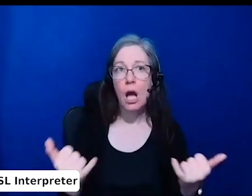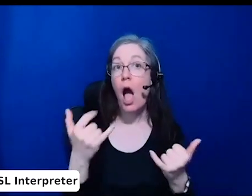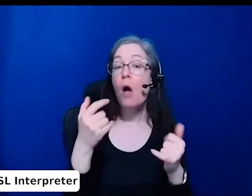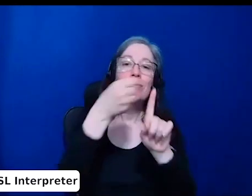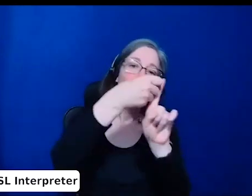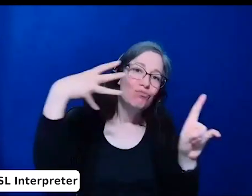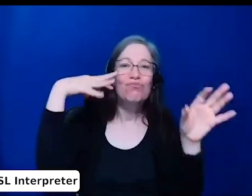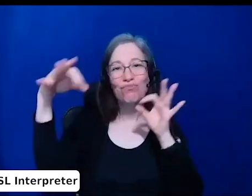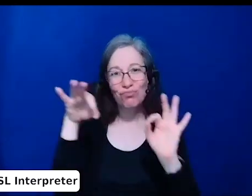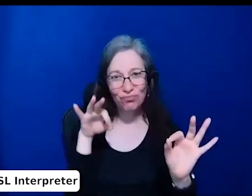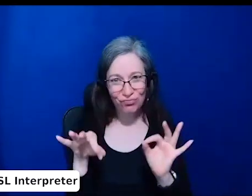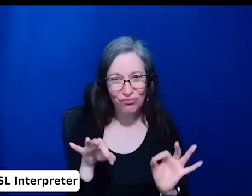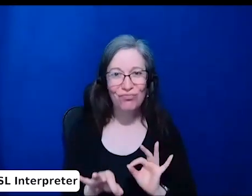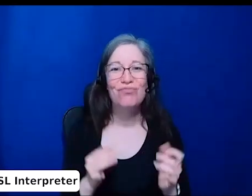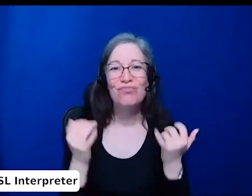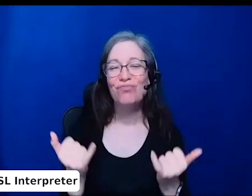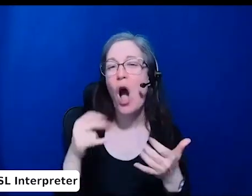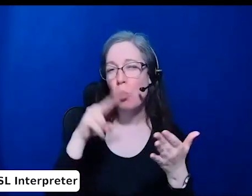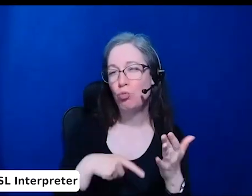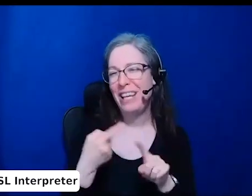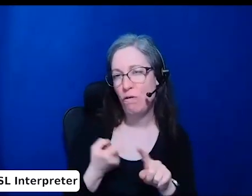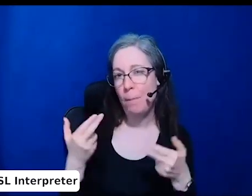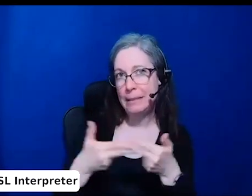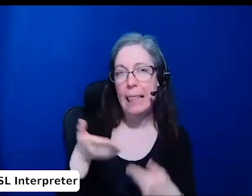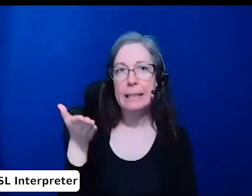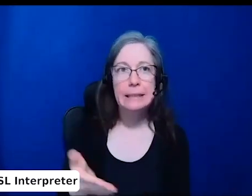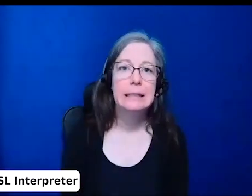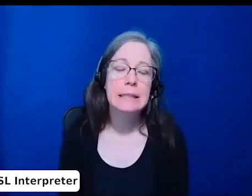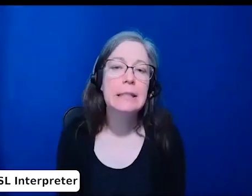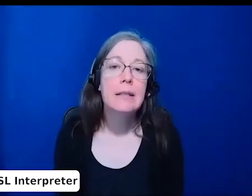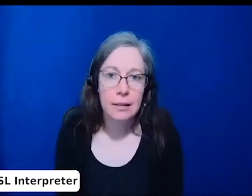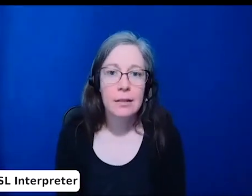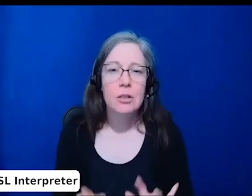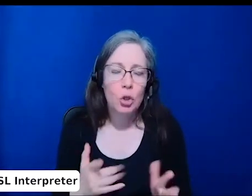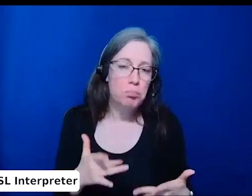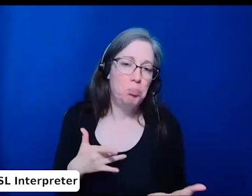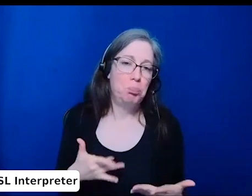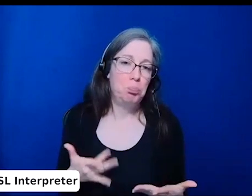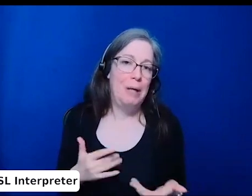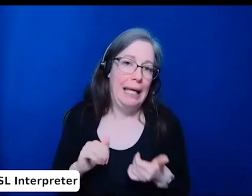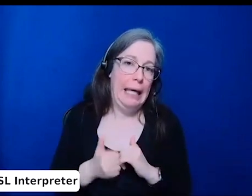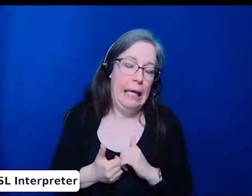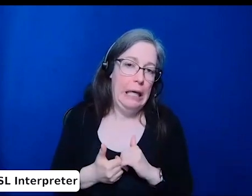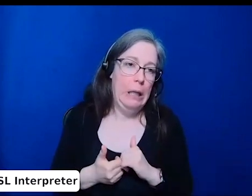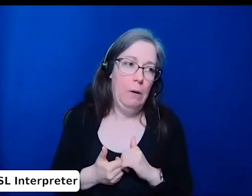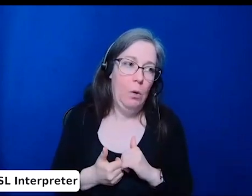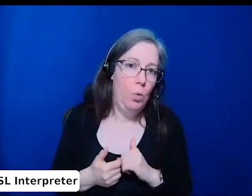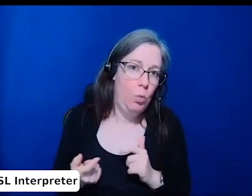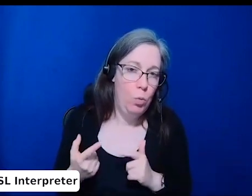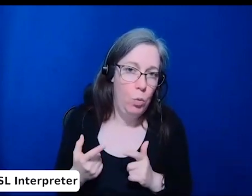the description that came along with the galactic center sonification, so you can sort of get a sense of how the sonification is